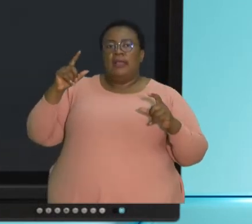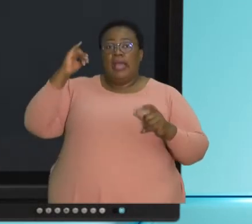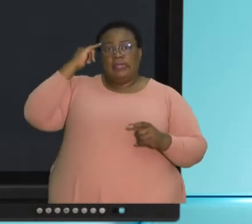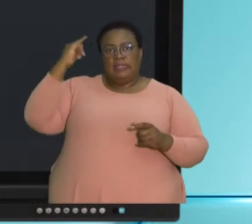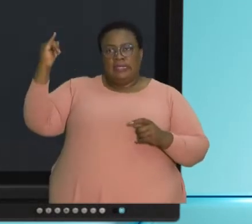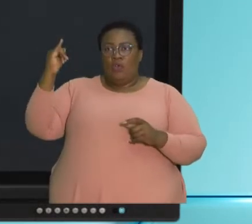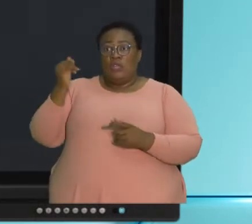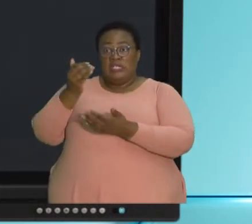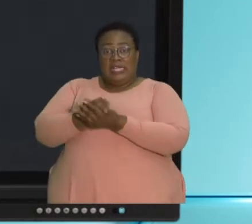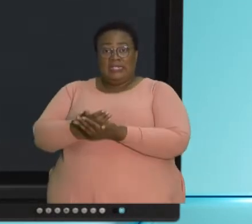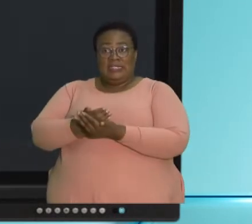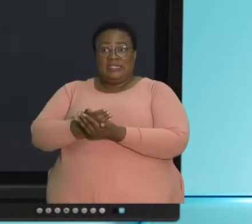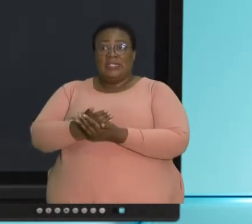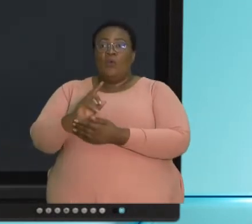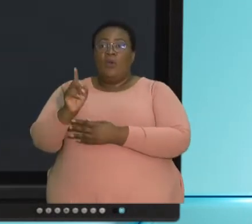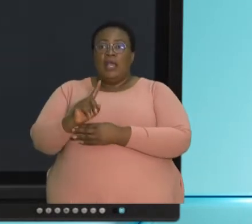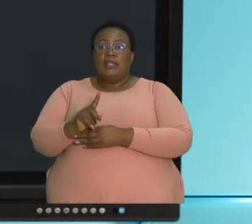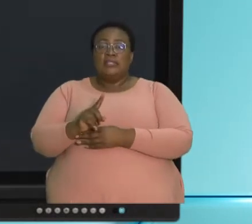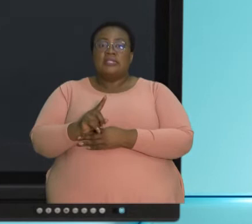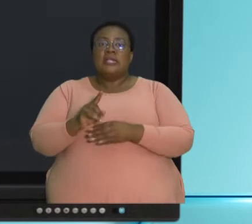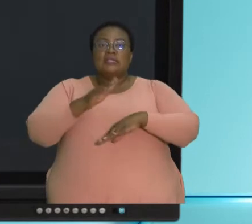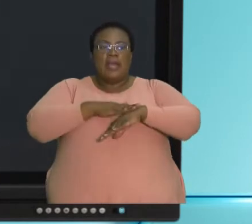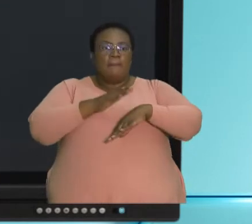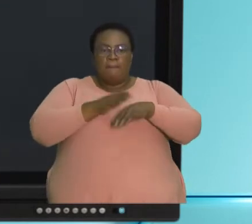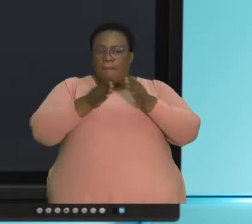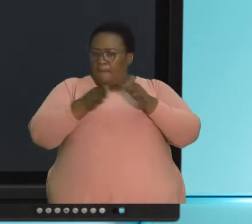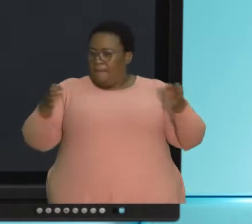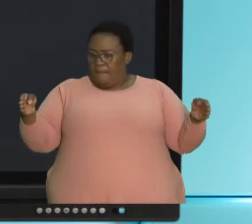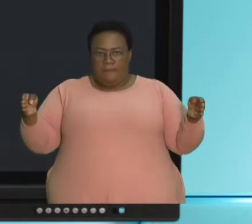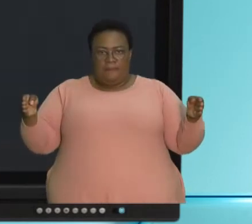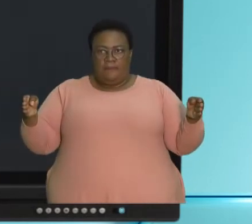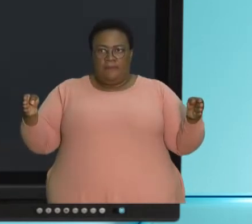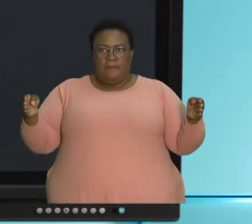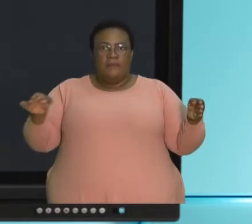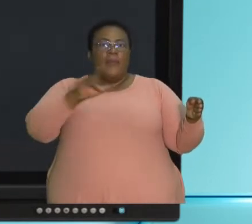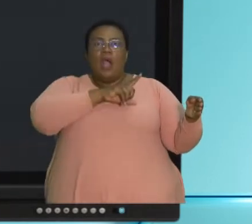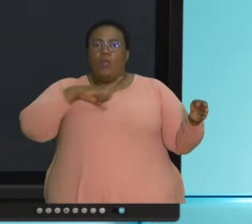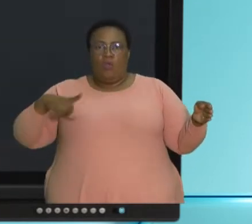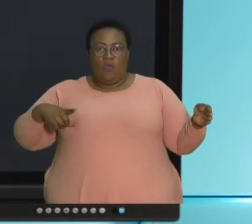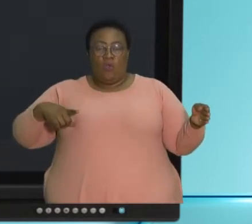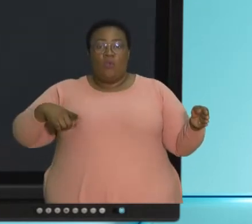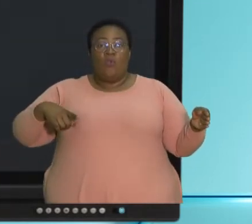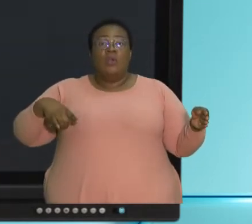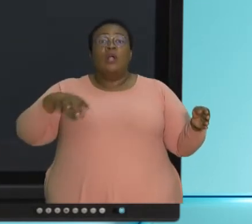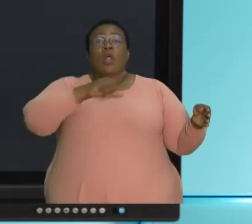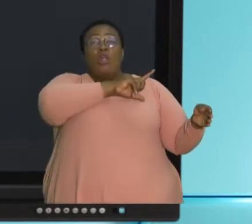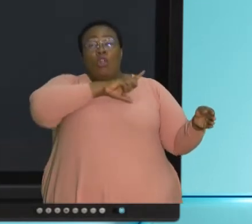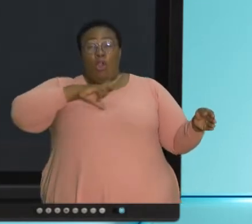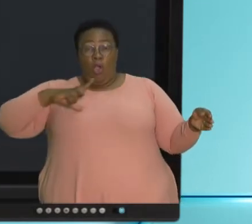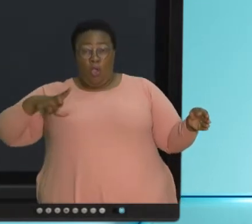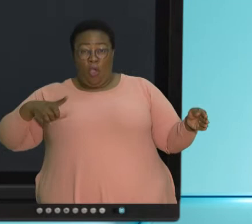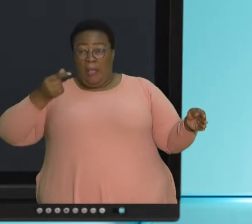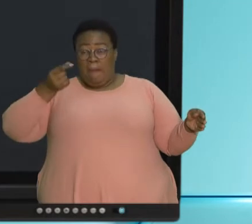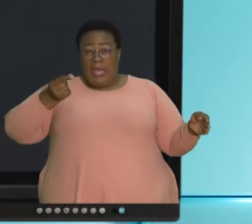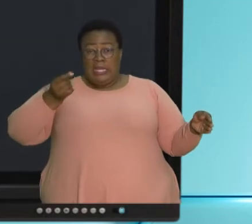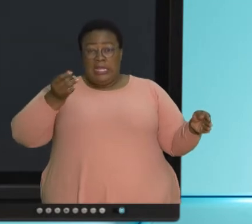is the term of your savings. Guys, the longer you invest, the more money you